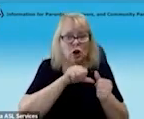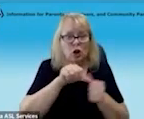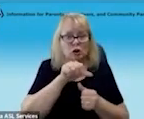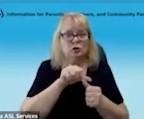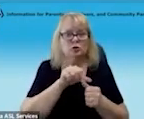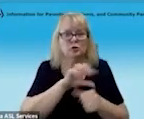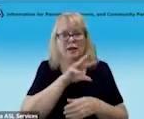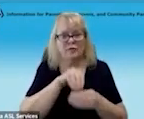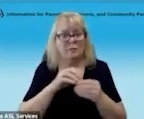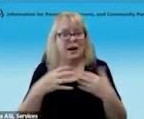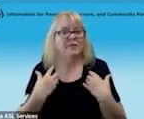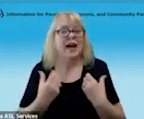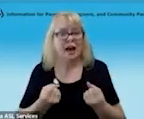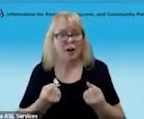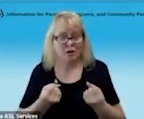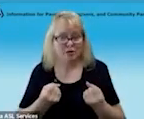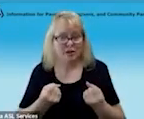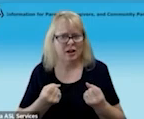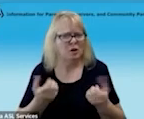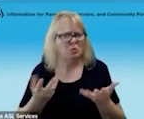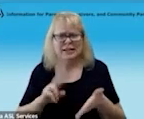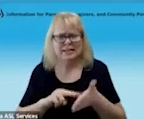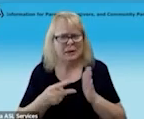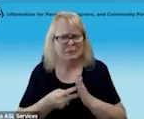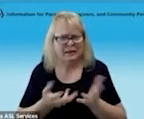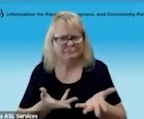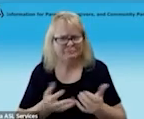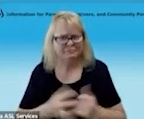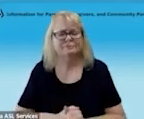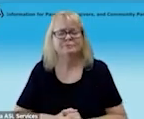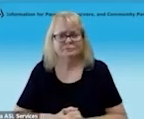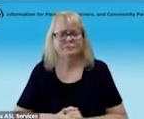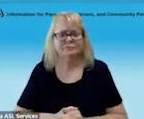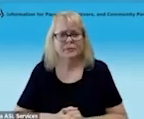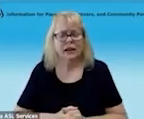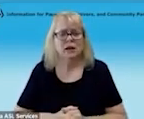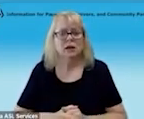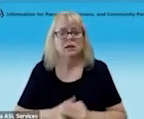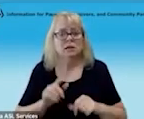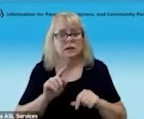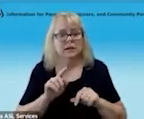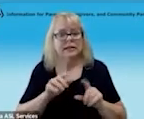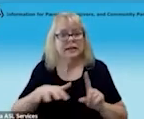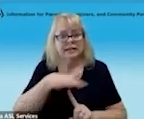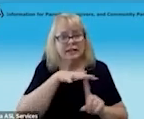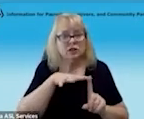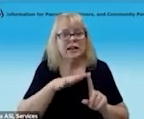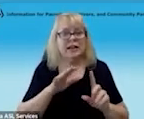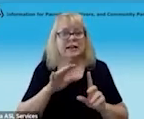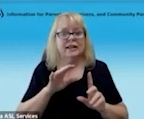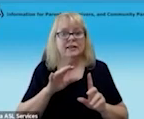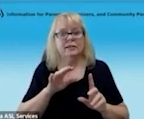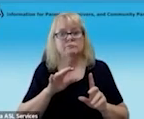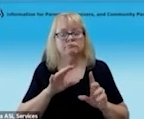Thank you for that question. The answer to the question involves understanding the social determinants